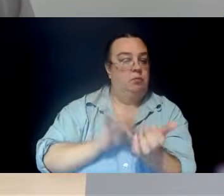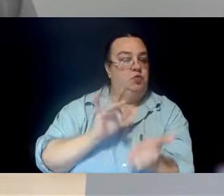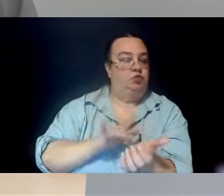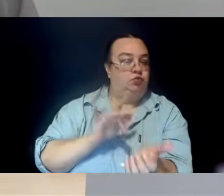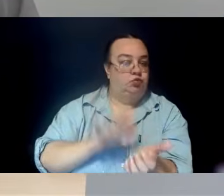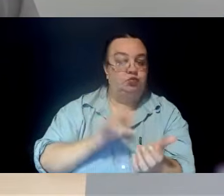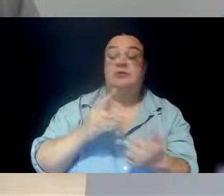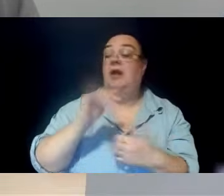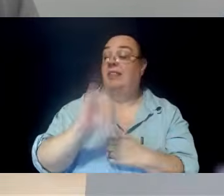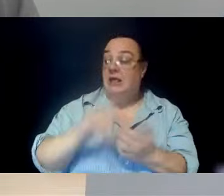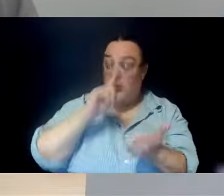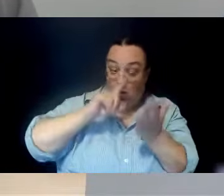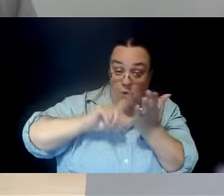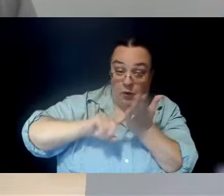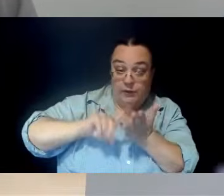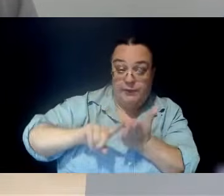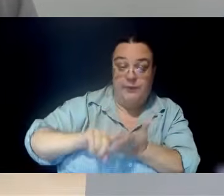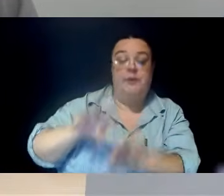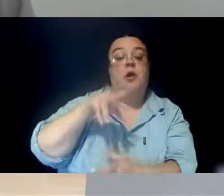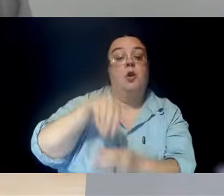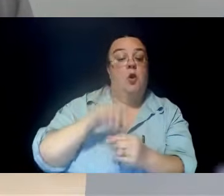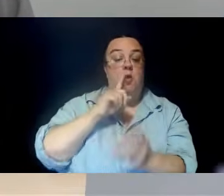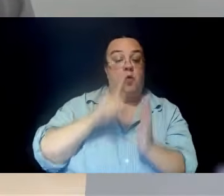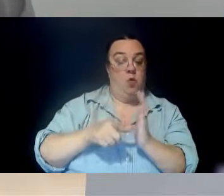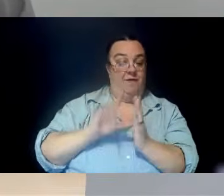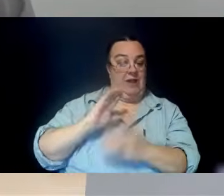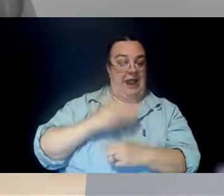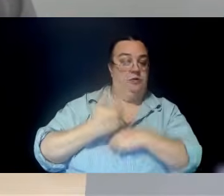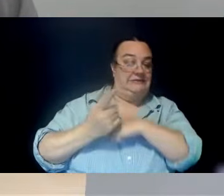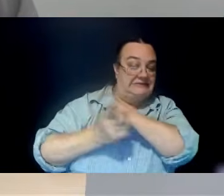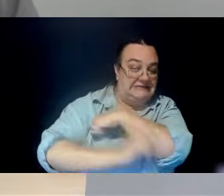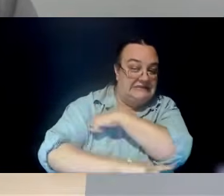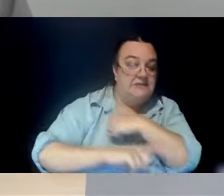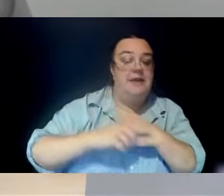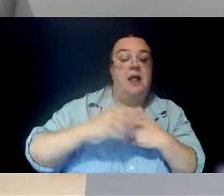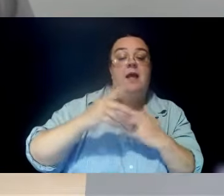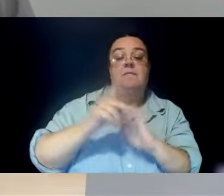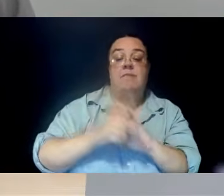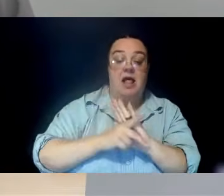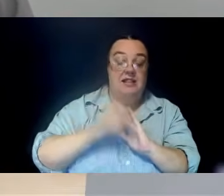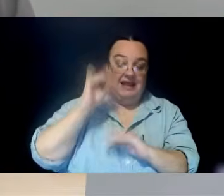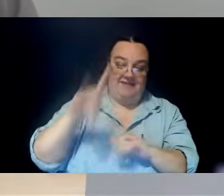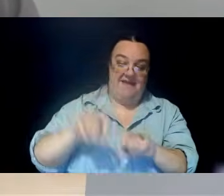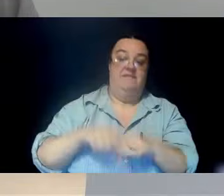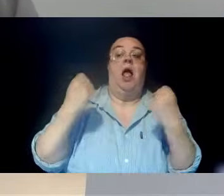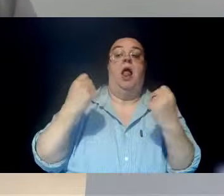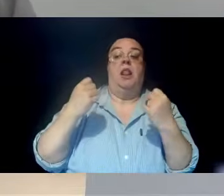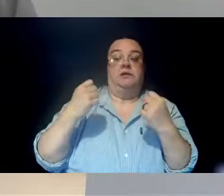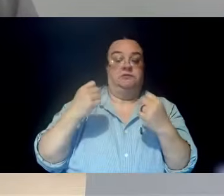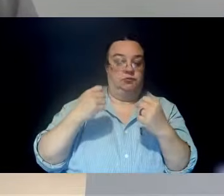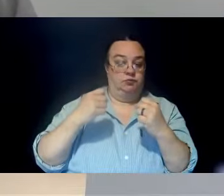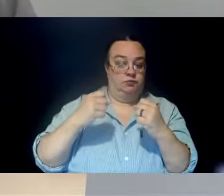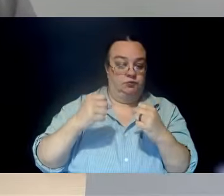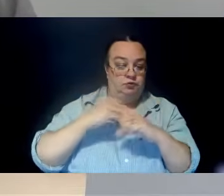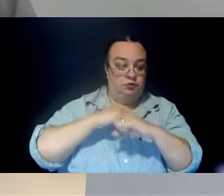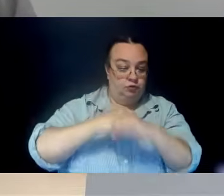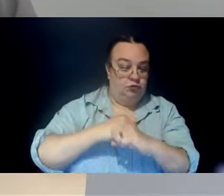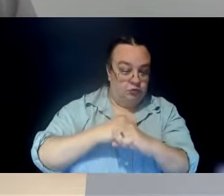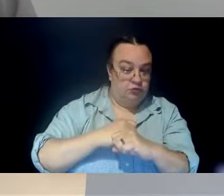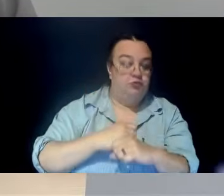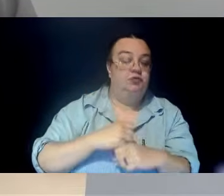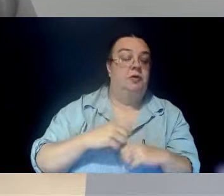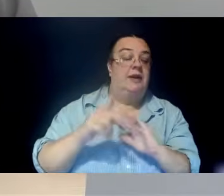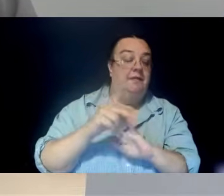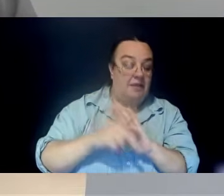those audits also include a review of our disciplinary policy for security violations and new measures that require us